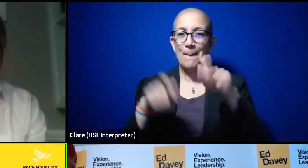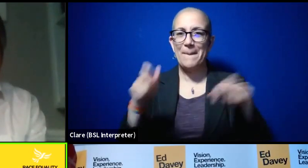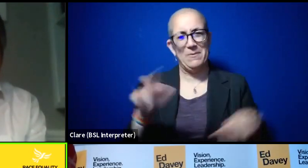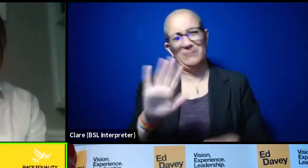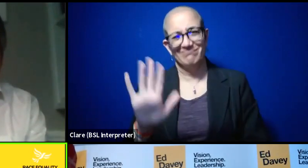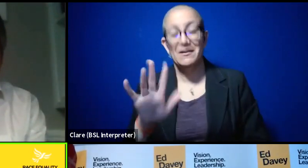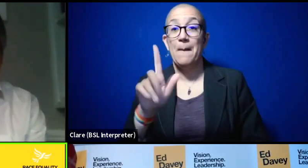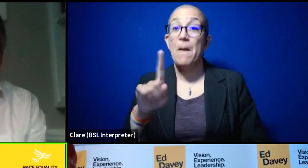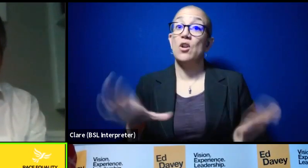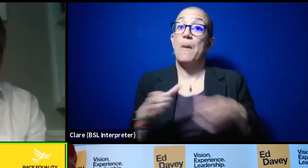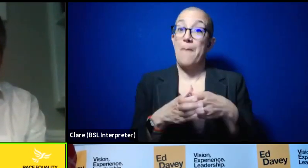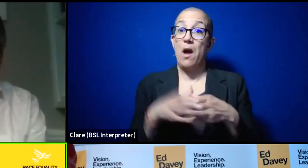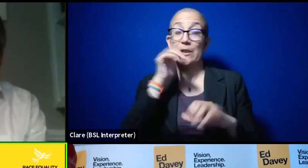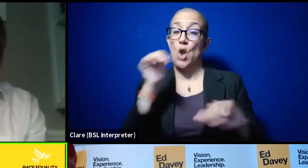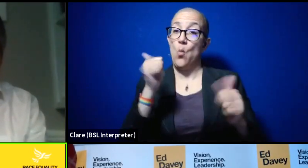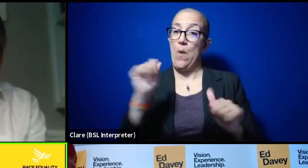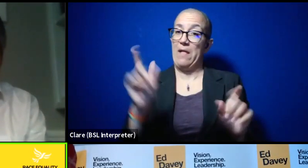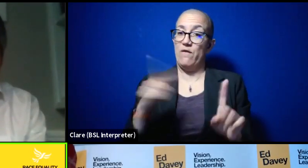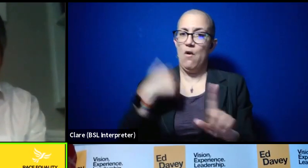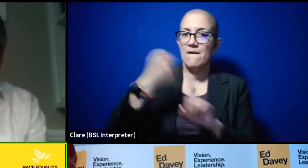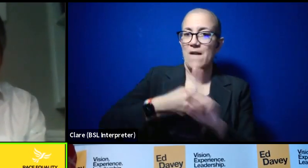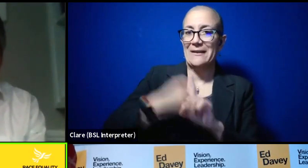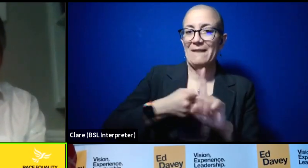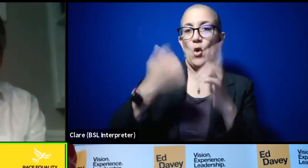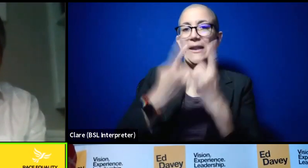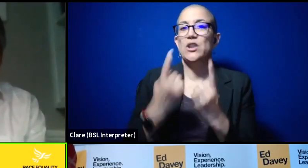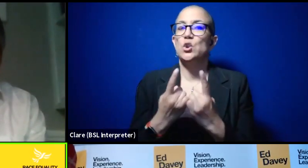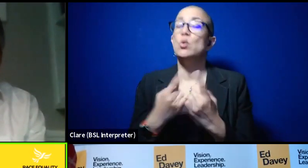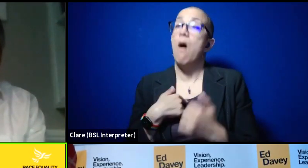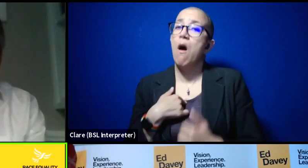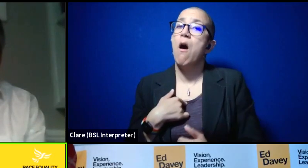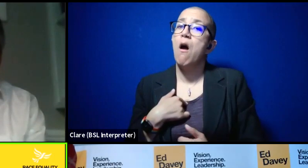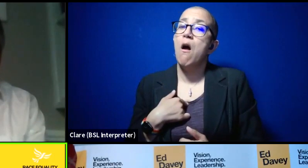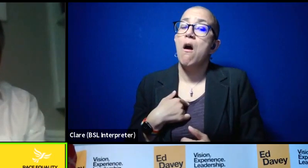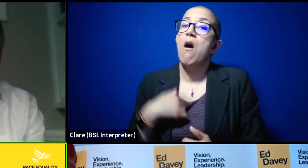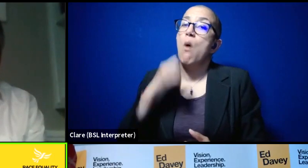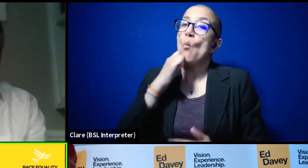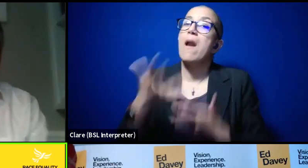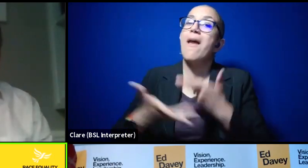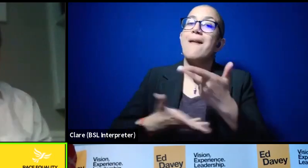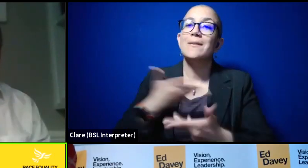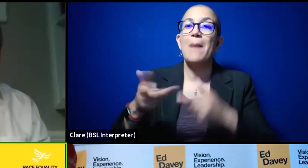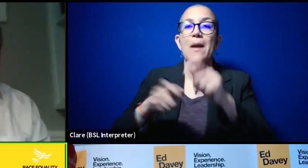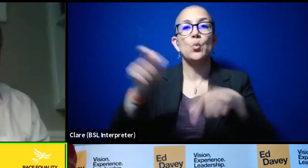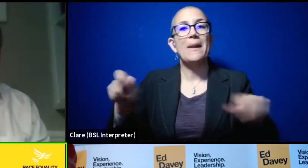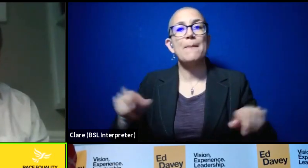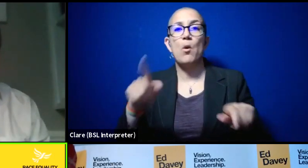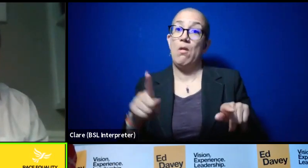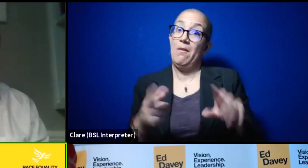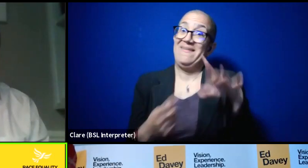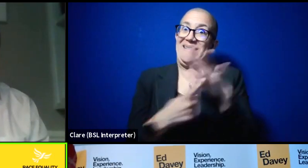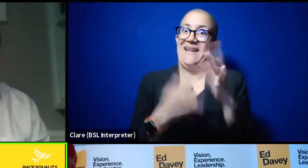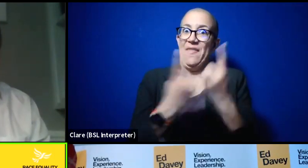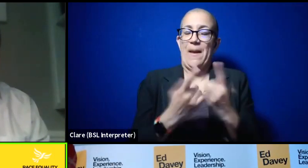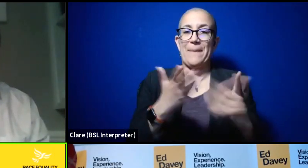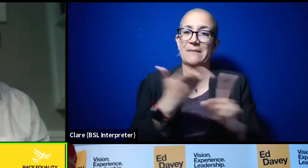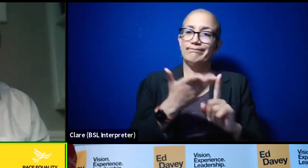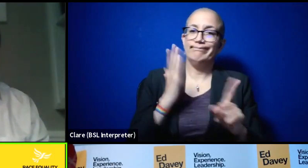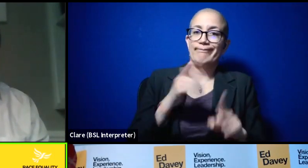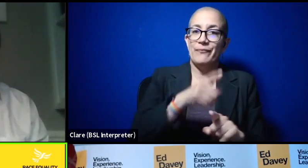gets known for fighting for those issues, I think that that will explain to people one of the key things that was recognized in